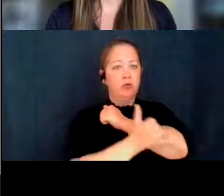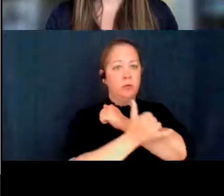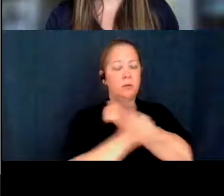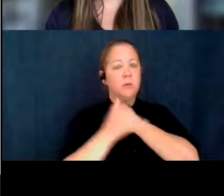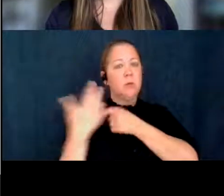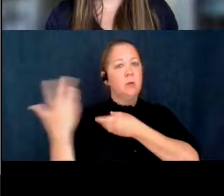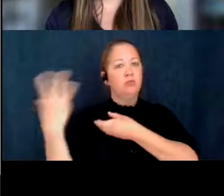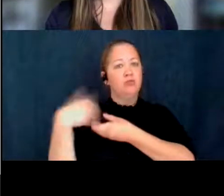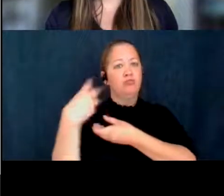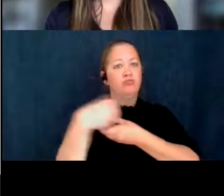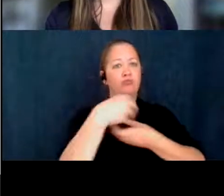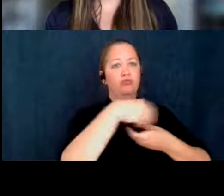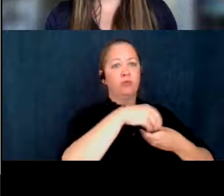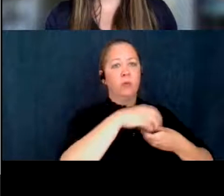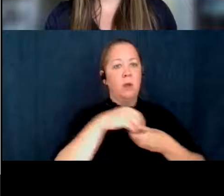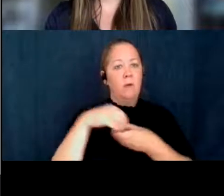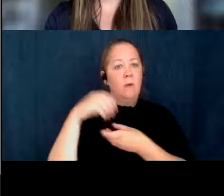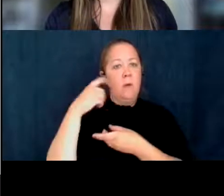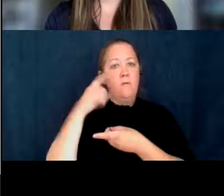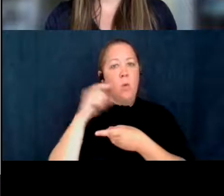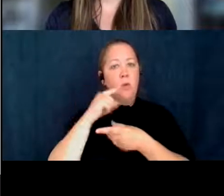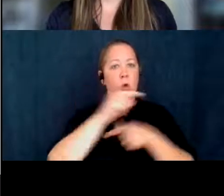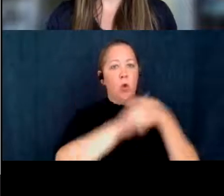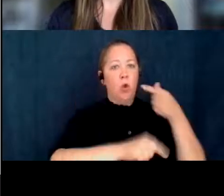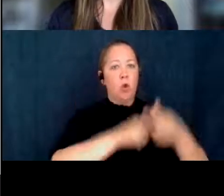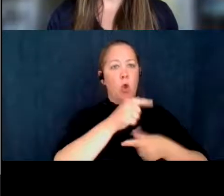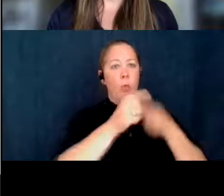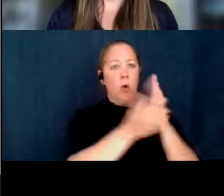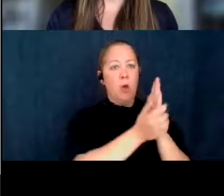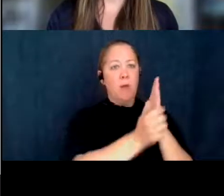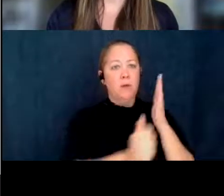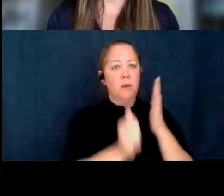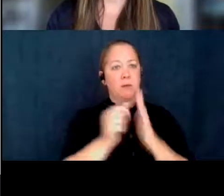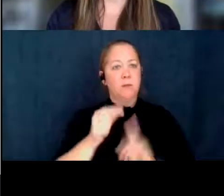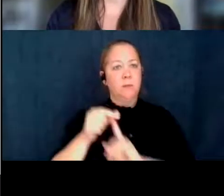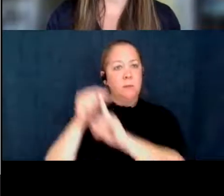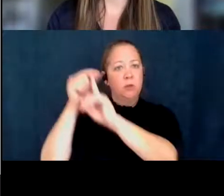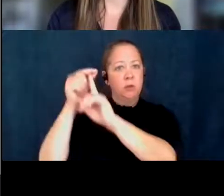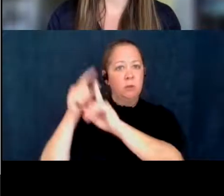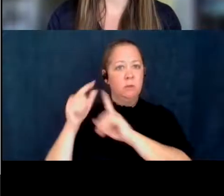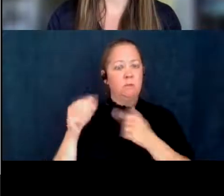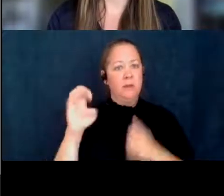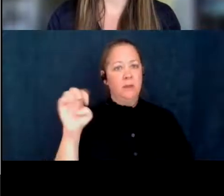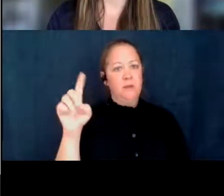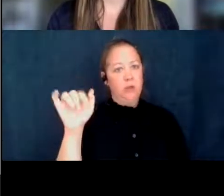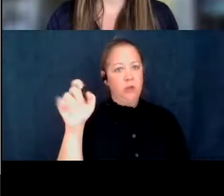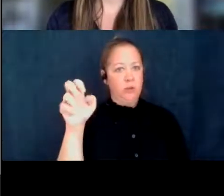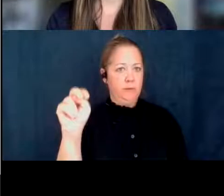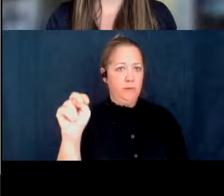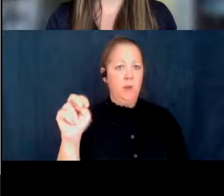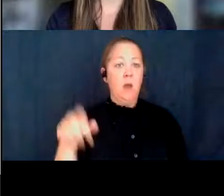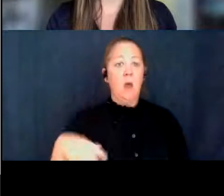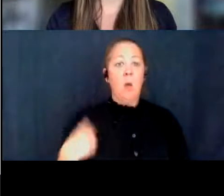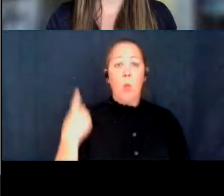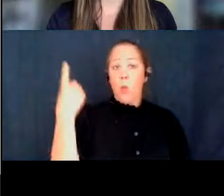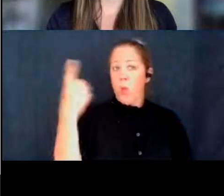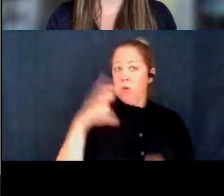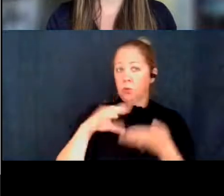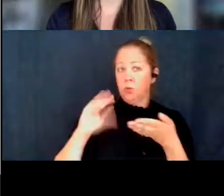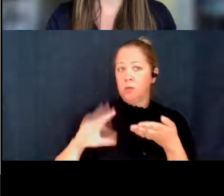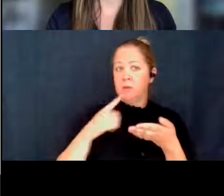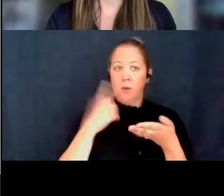Edition. Here are some quotes from the forum. As students were reflecting, one student said, "I think I am in the learning zone